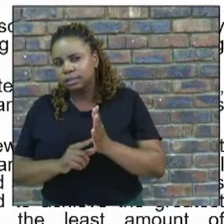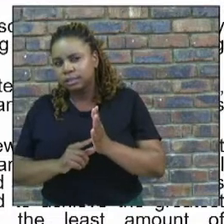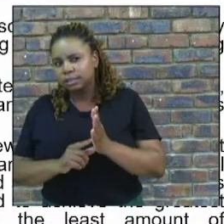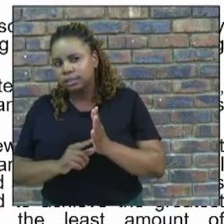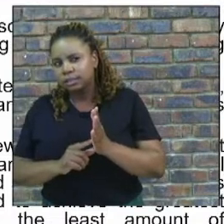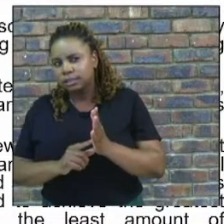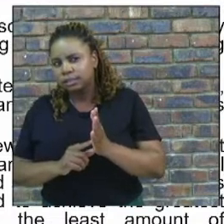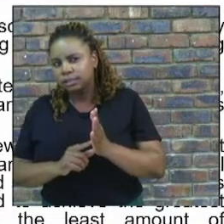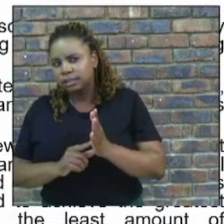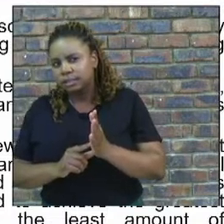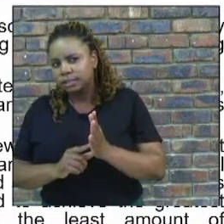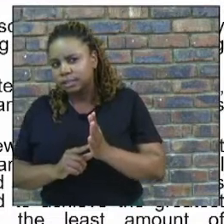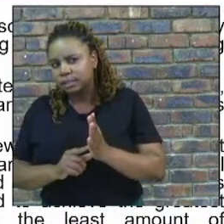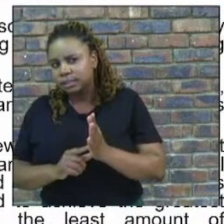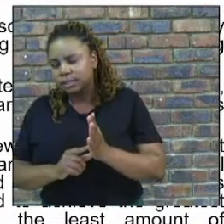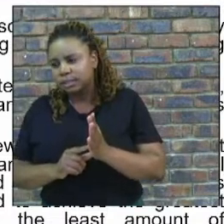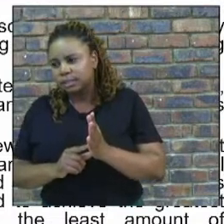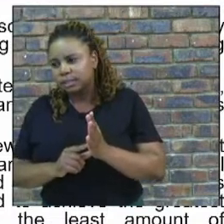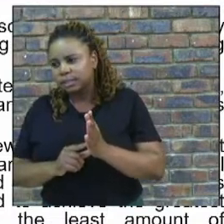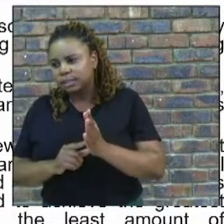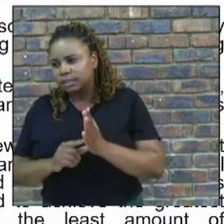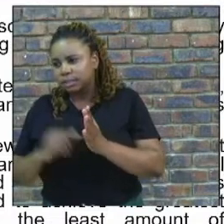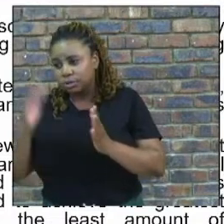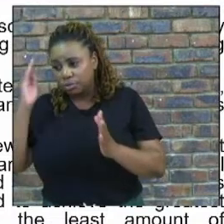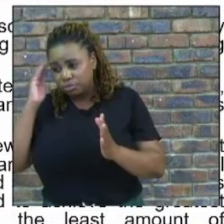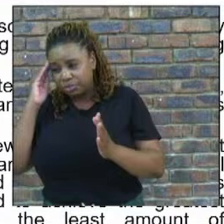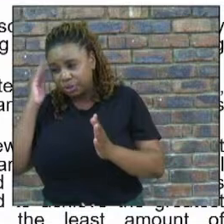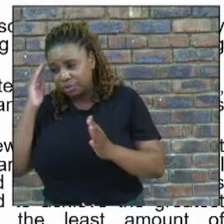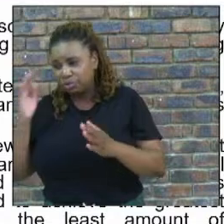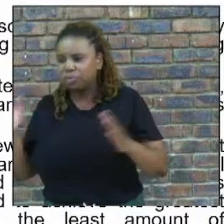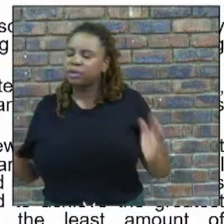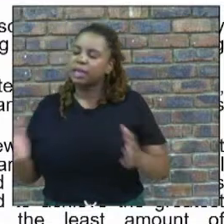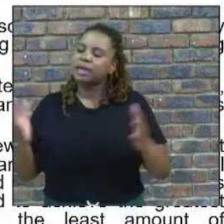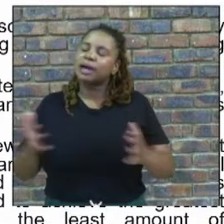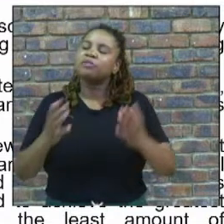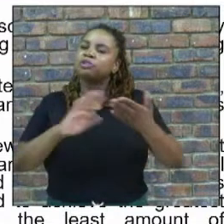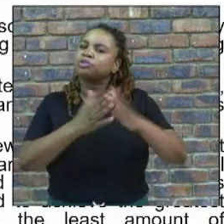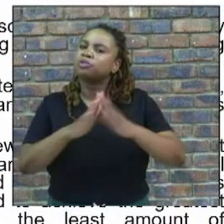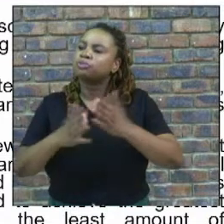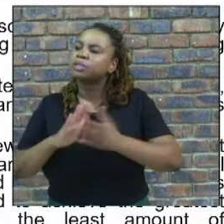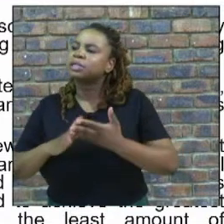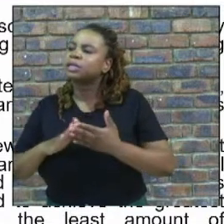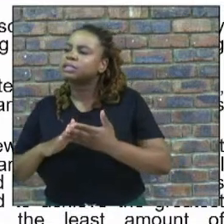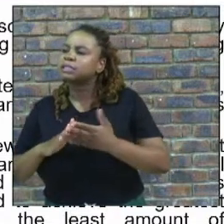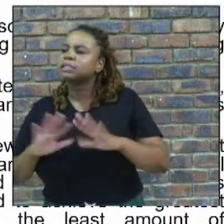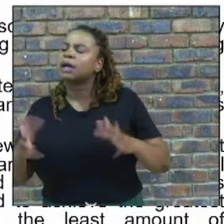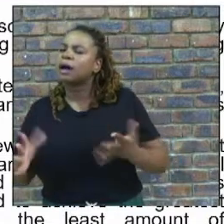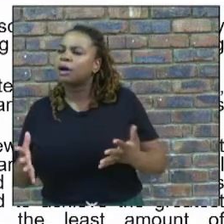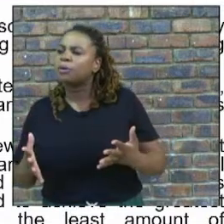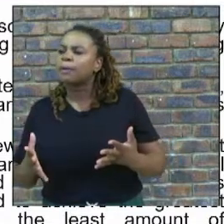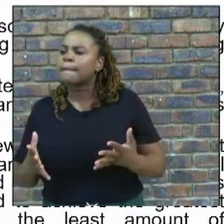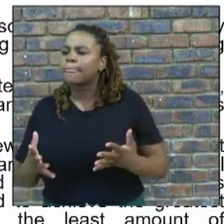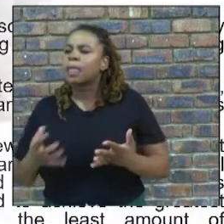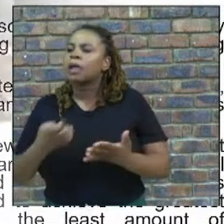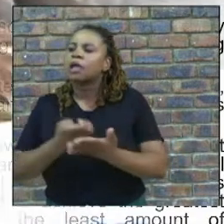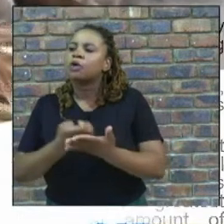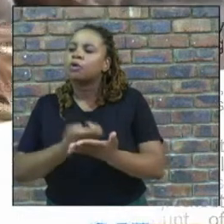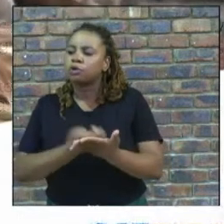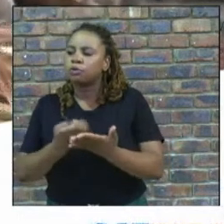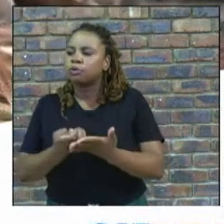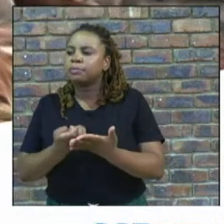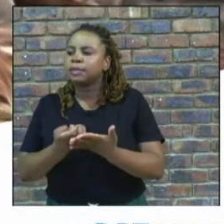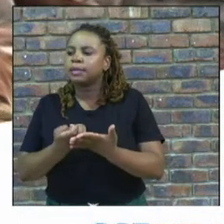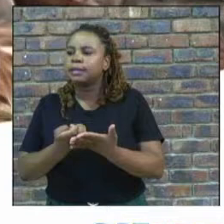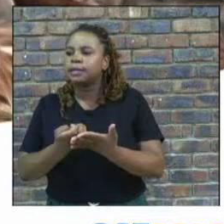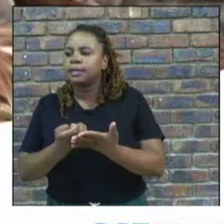to bring the majority in our communities to participate in this economy as well. So that will be just